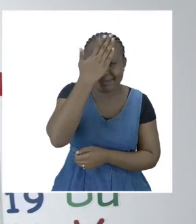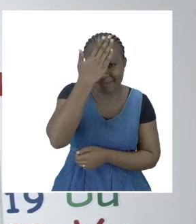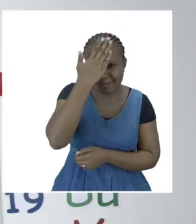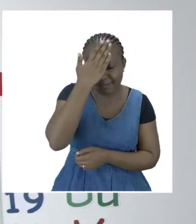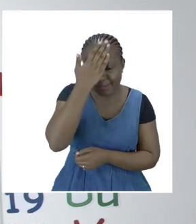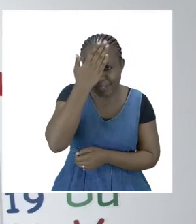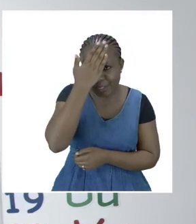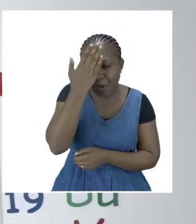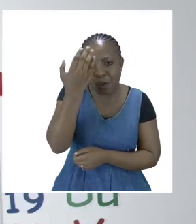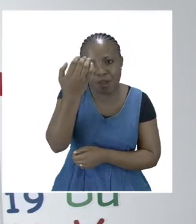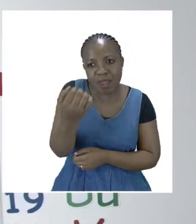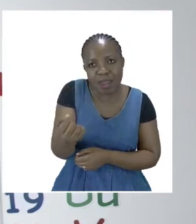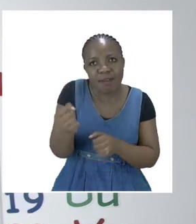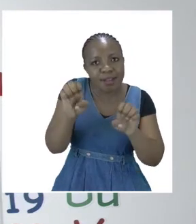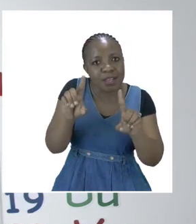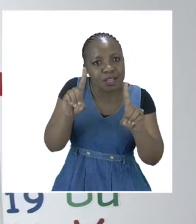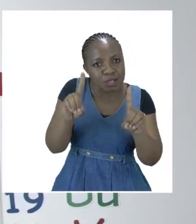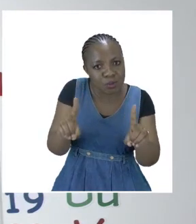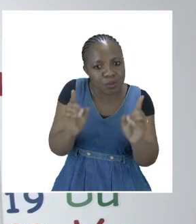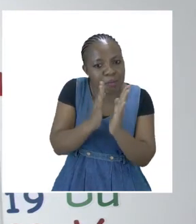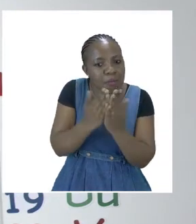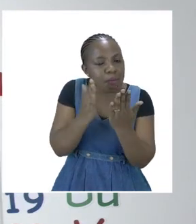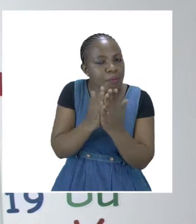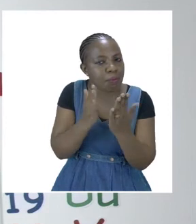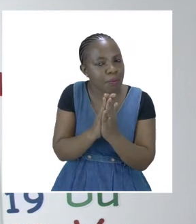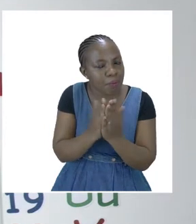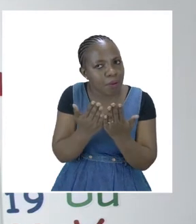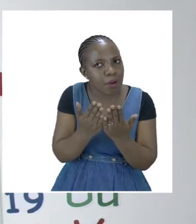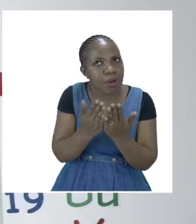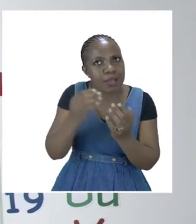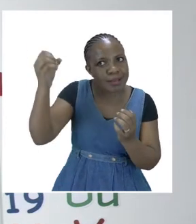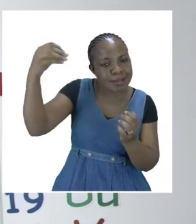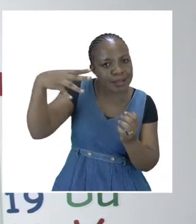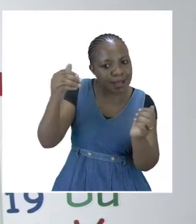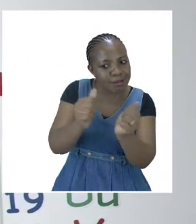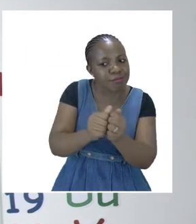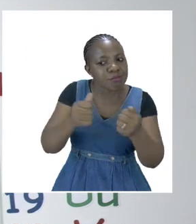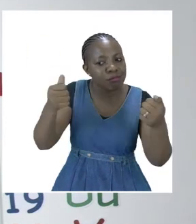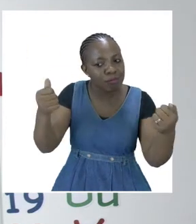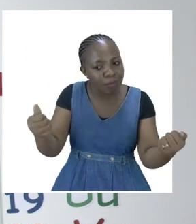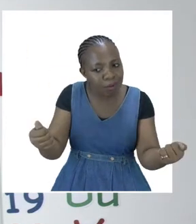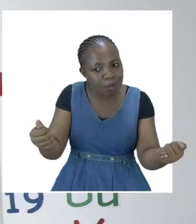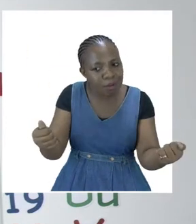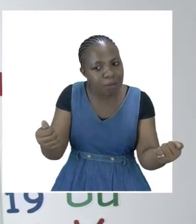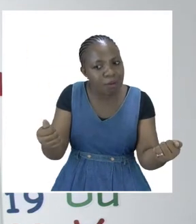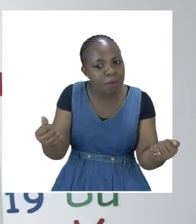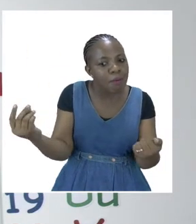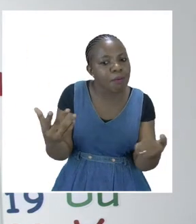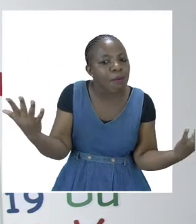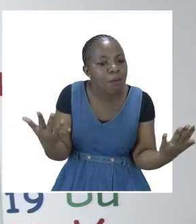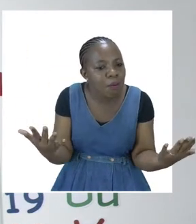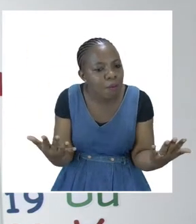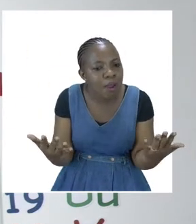booklet in our daily newspaper, street sales, or at your school every Monday